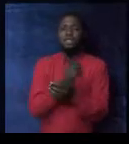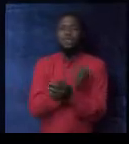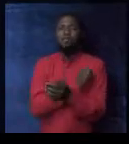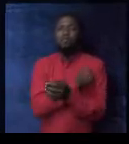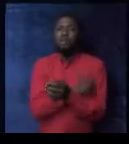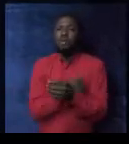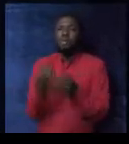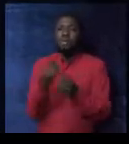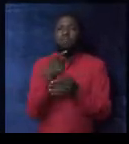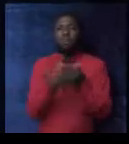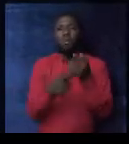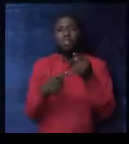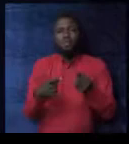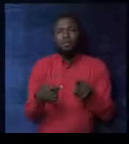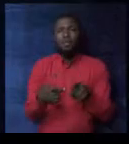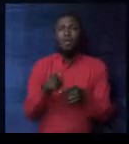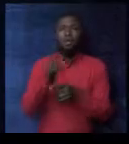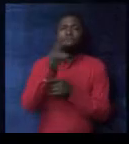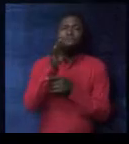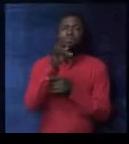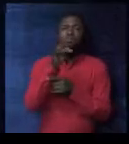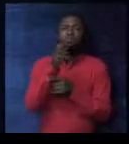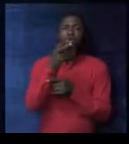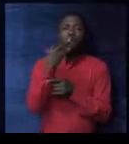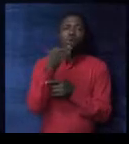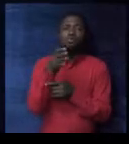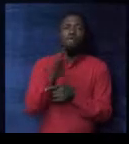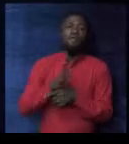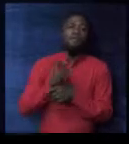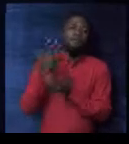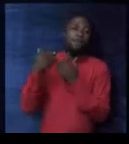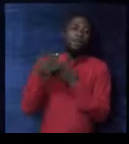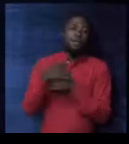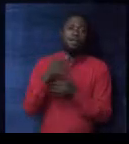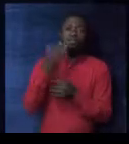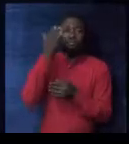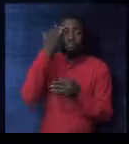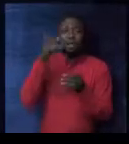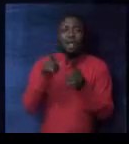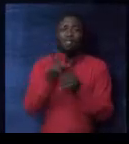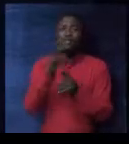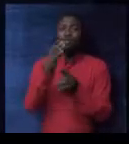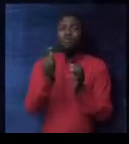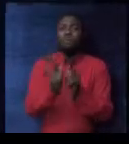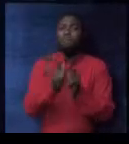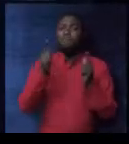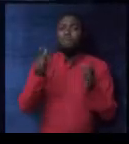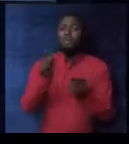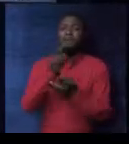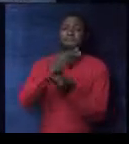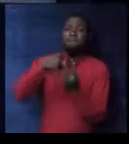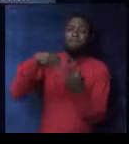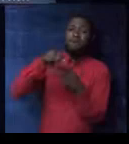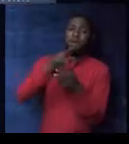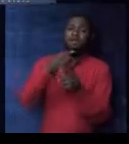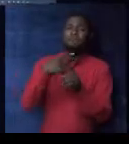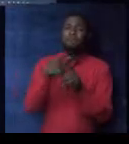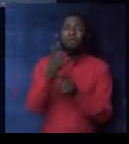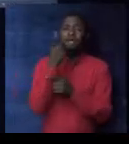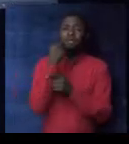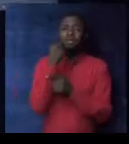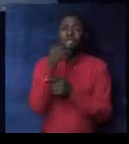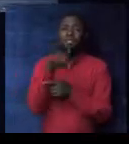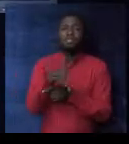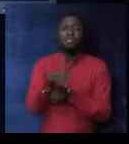solar system. Let's look at what happened. Pluto was formerly regarded as one of the big planets,